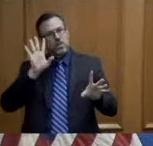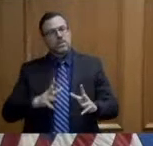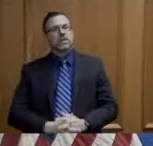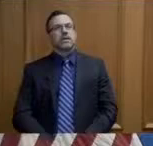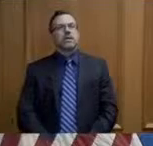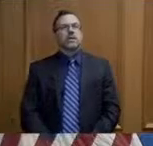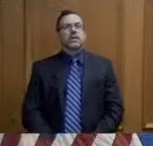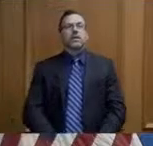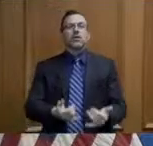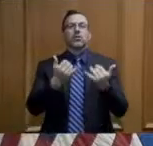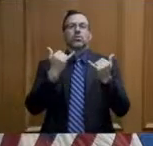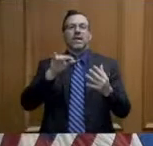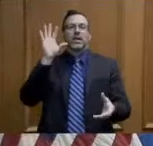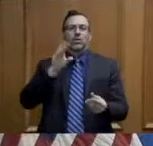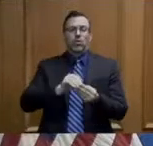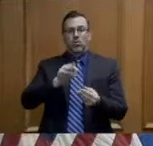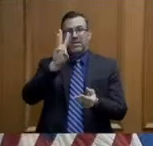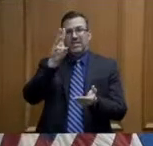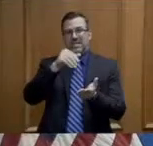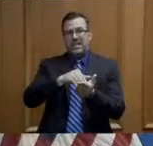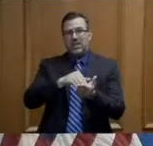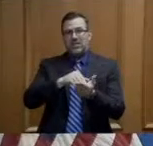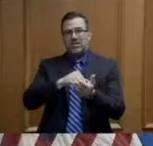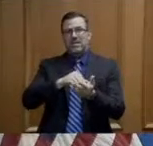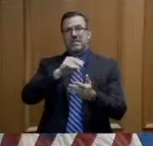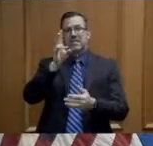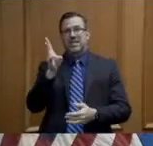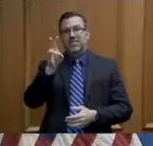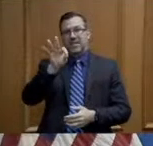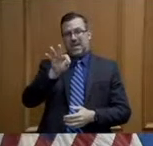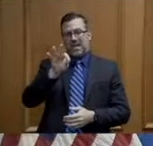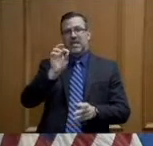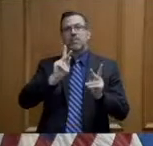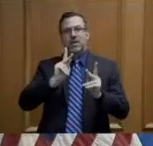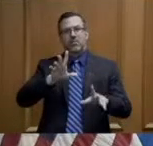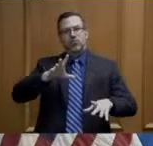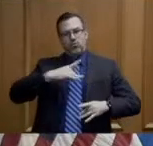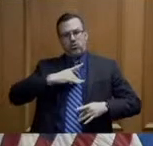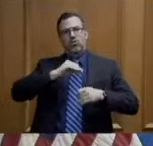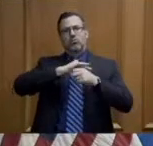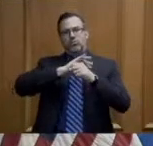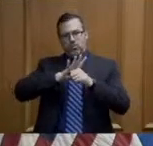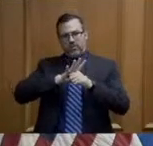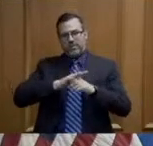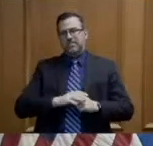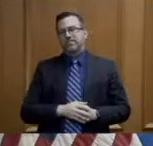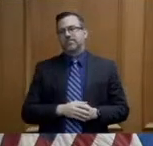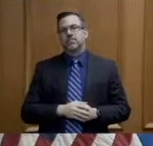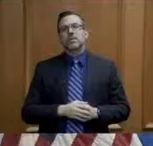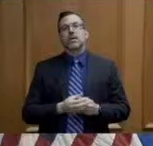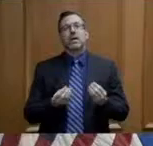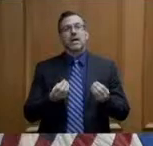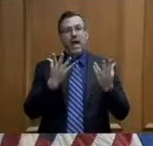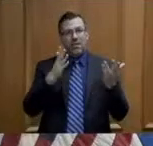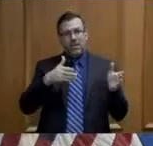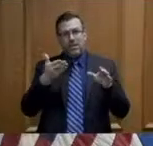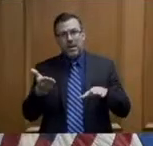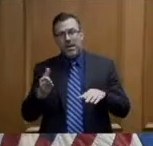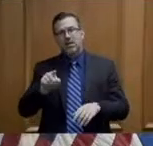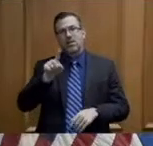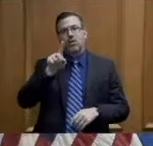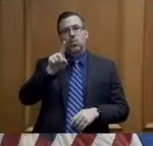Today, we have 6,079 confirmed cases of COVID-19. We have lost